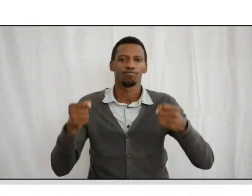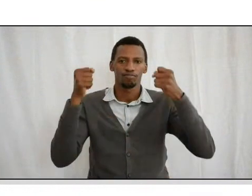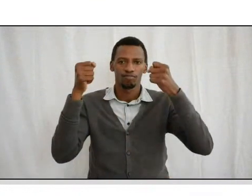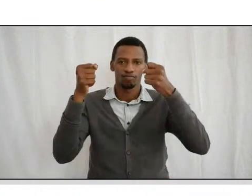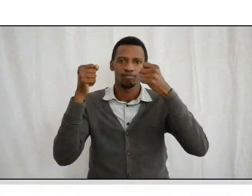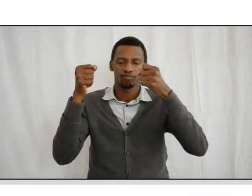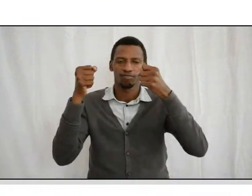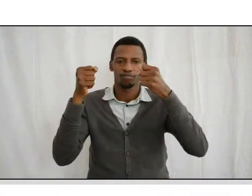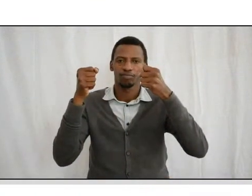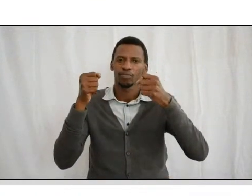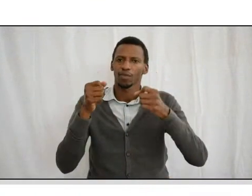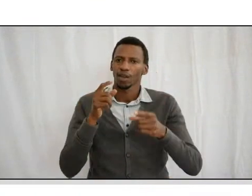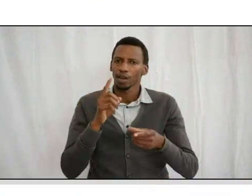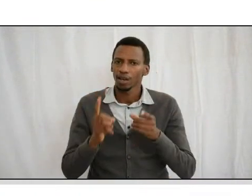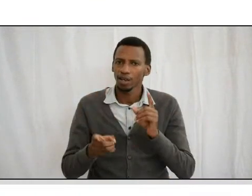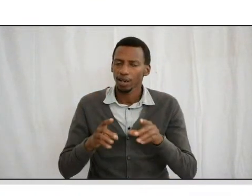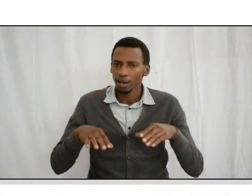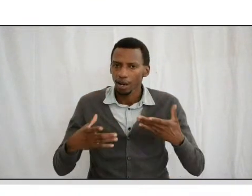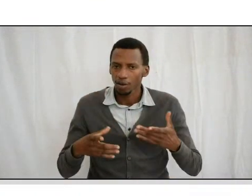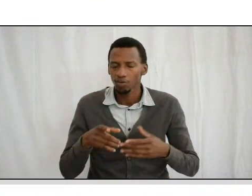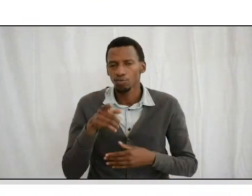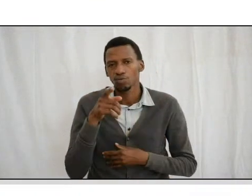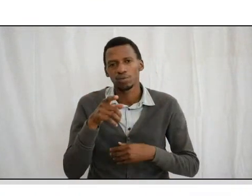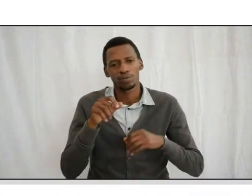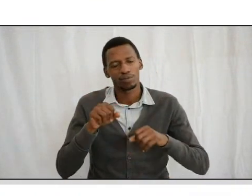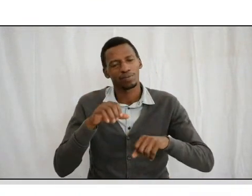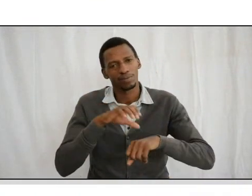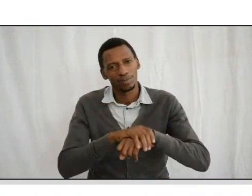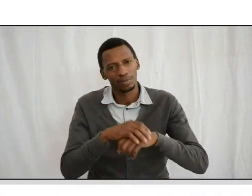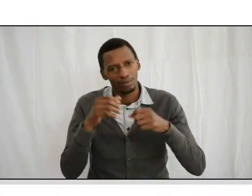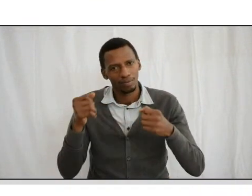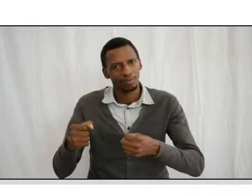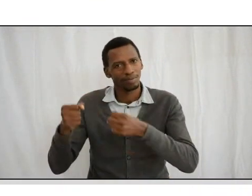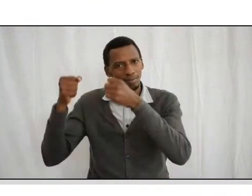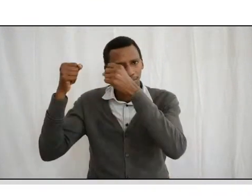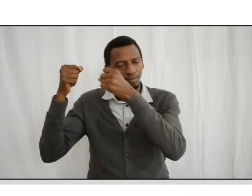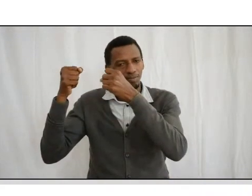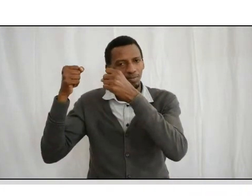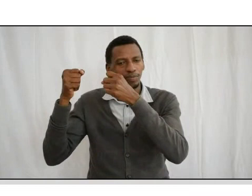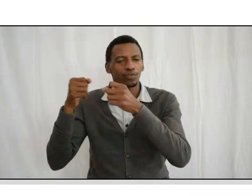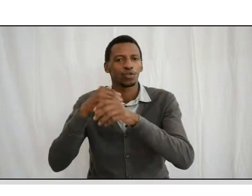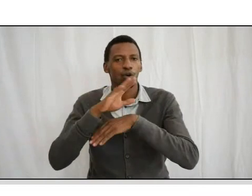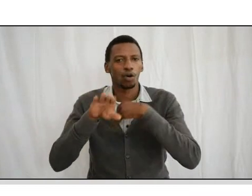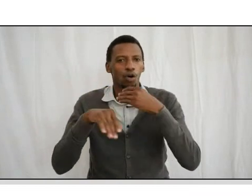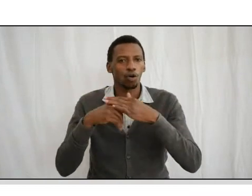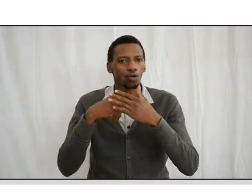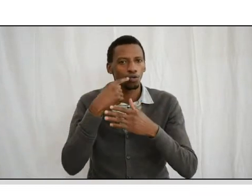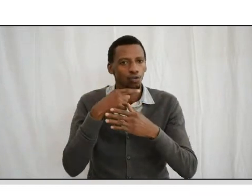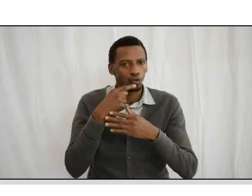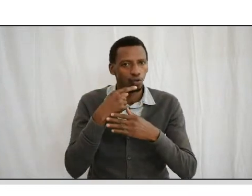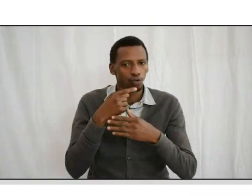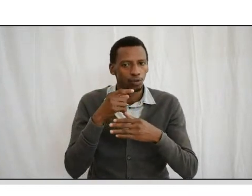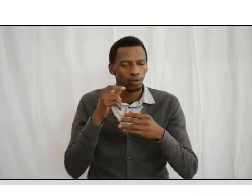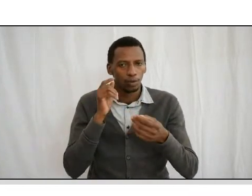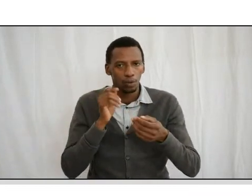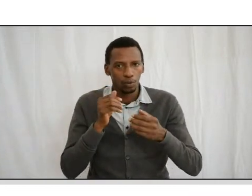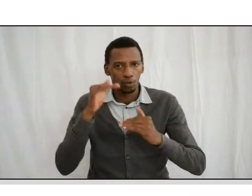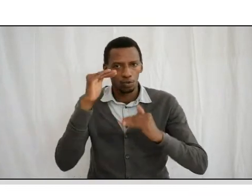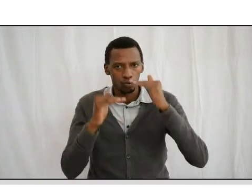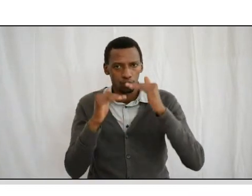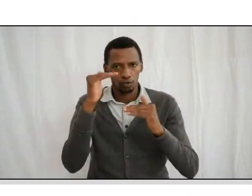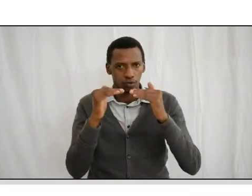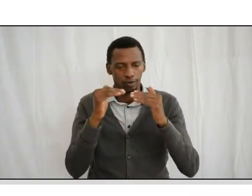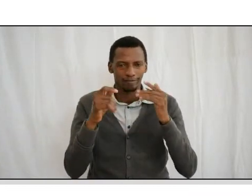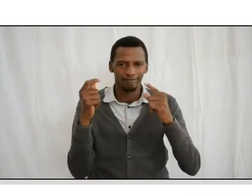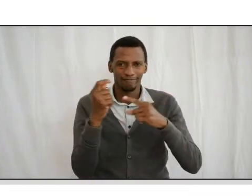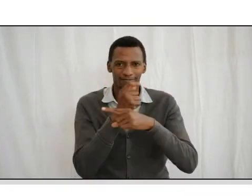a way that you get the prize. Everyone who competes in the games goes into strict training. They do